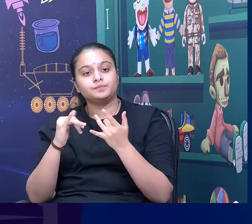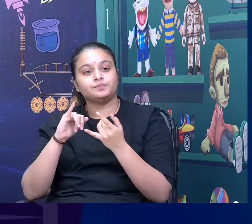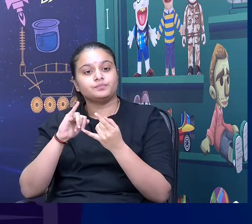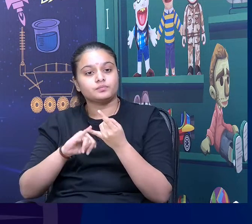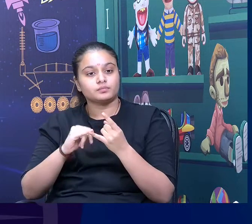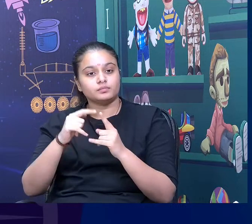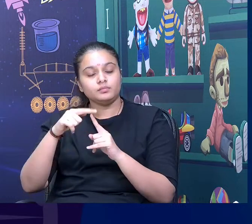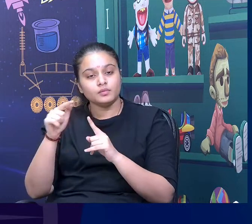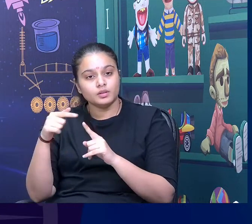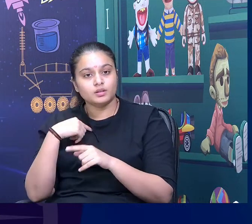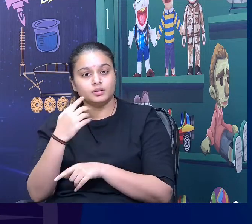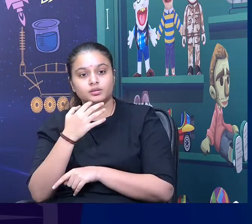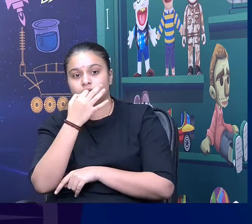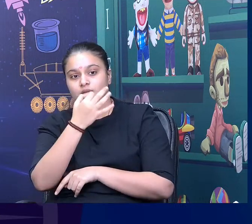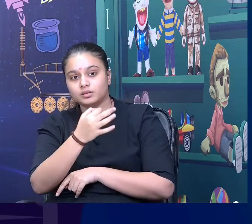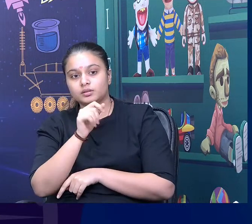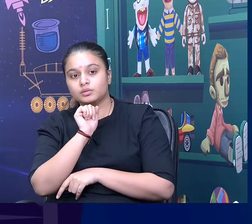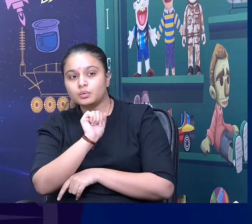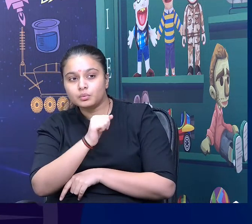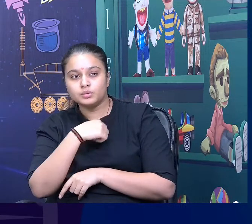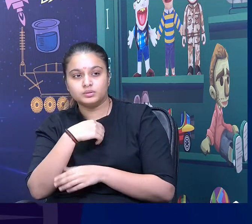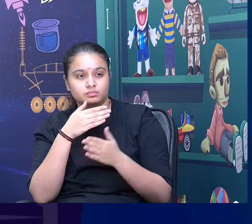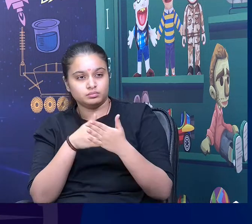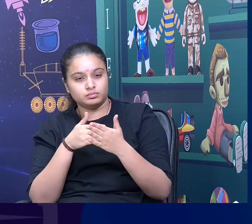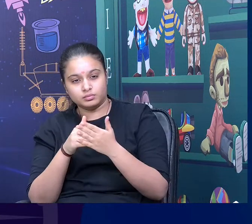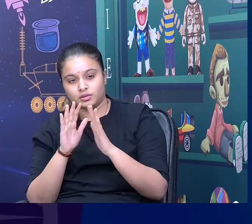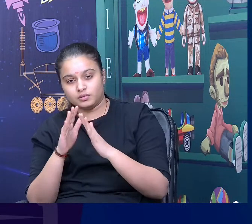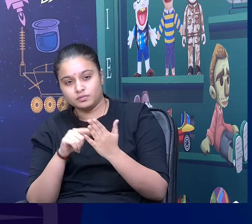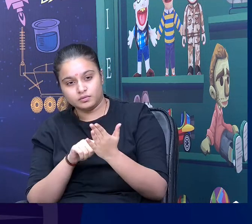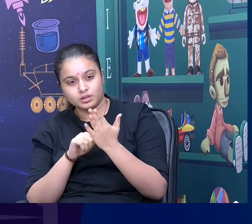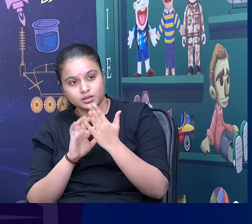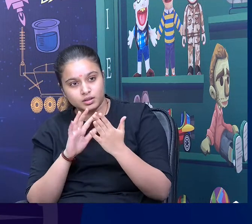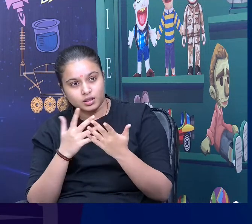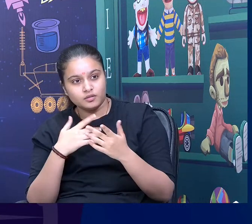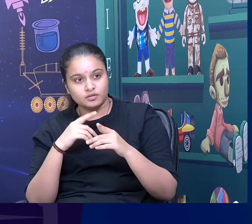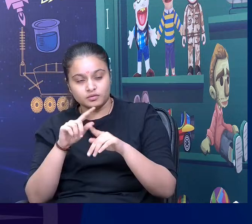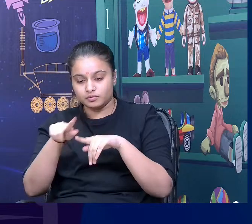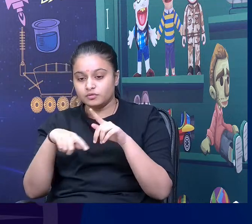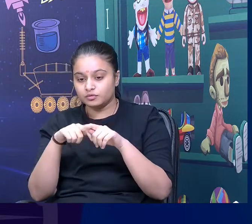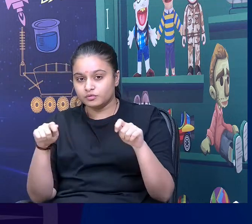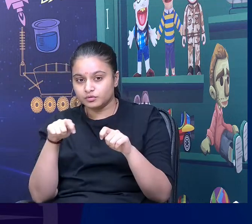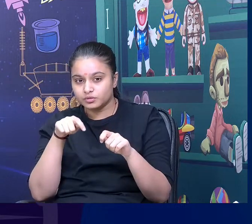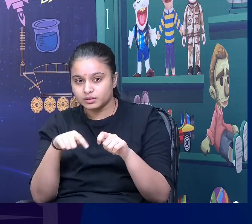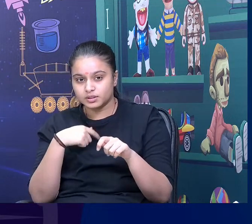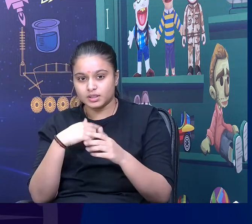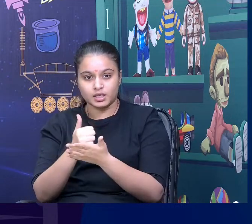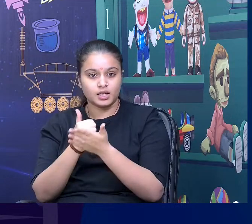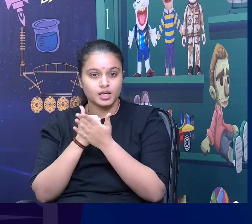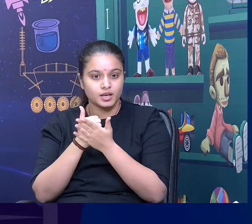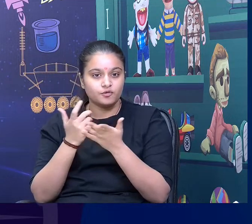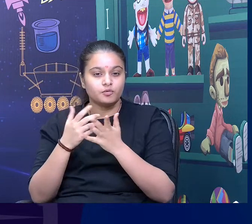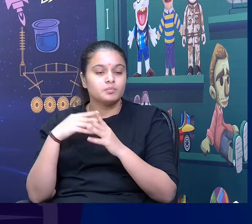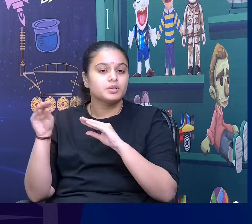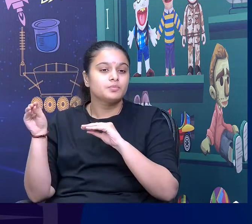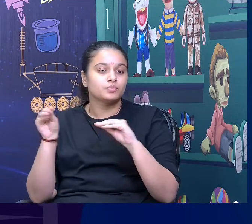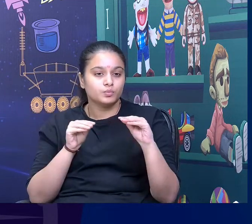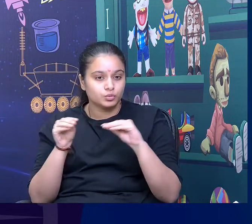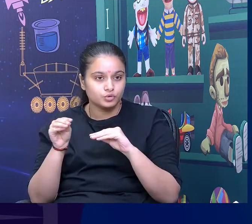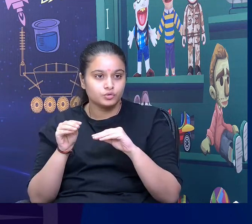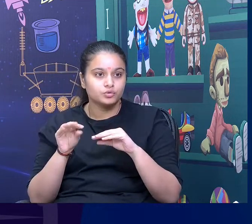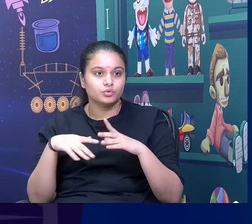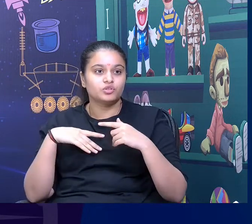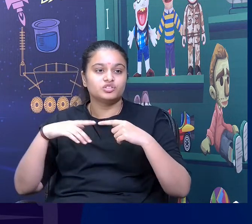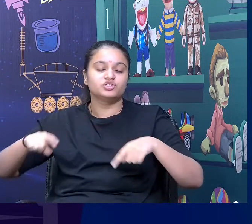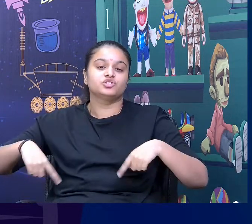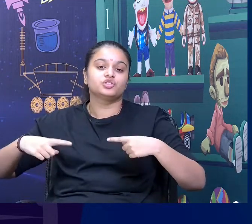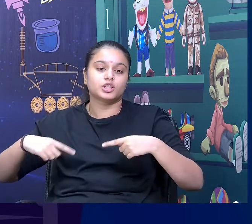Hawking also asks him, does he face difficulty? And he says, my pointed shoes help for me to move my